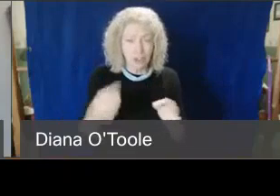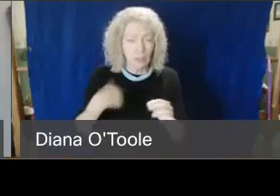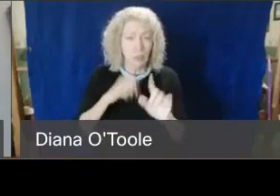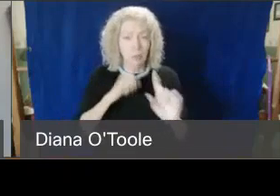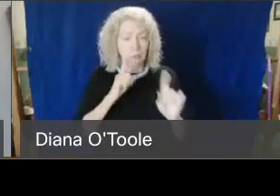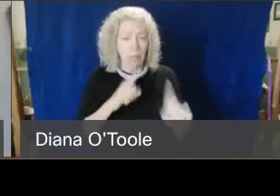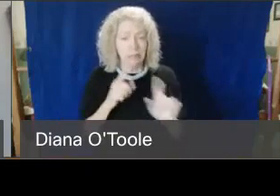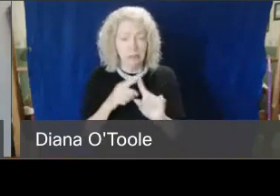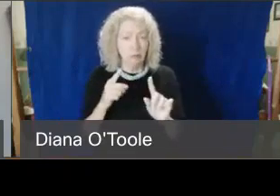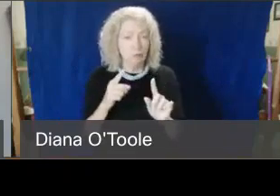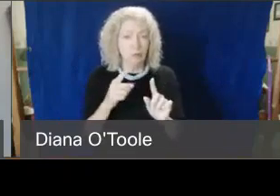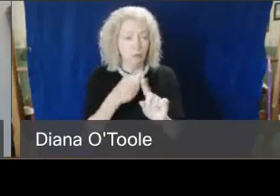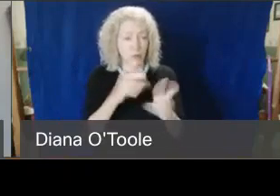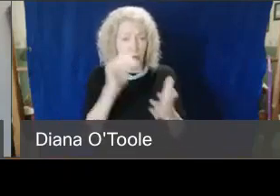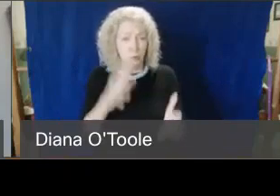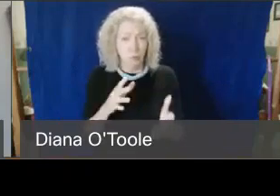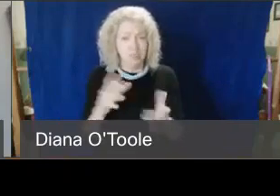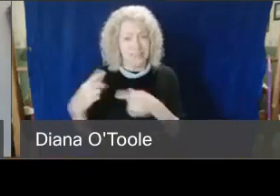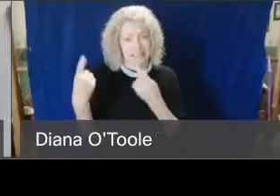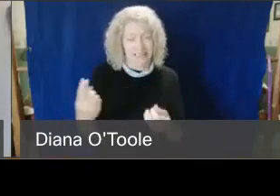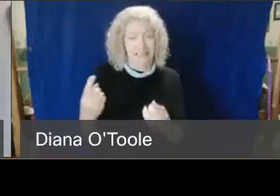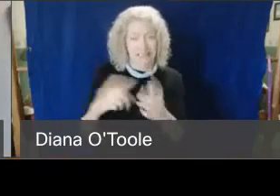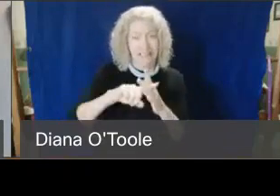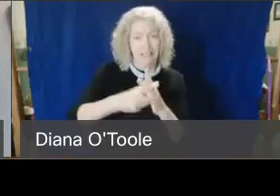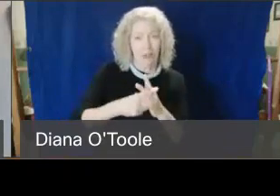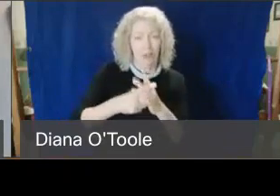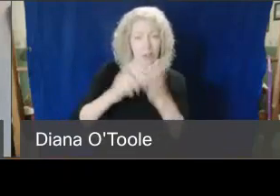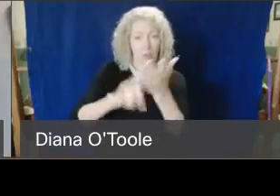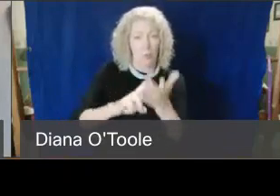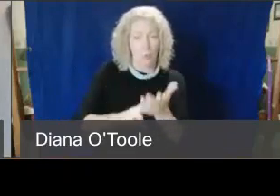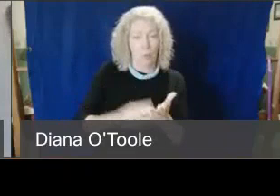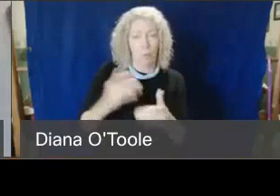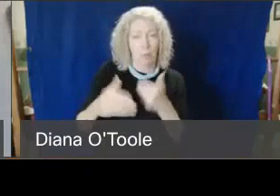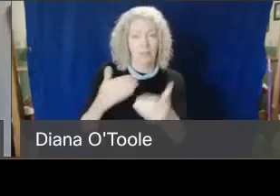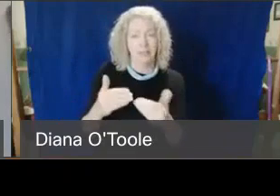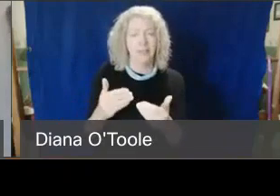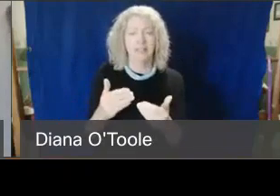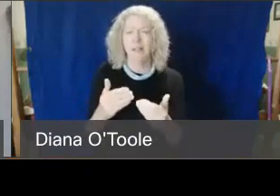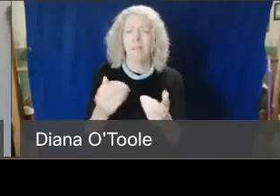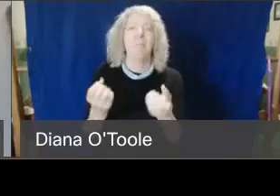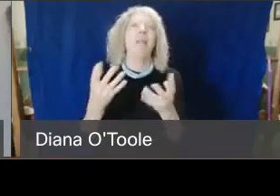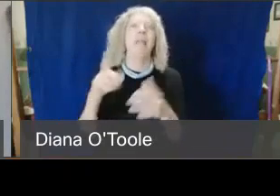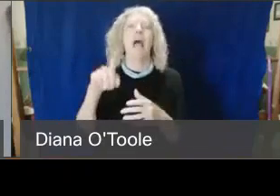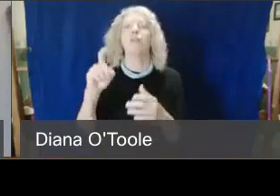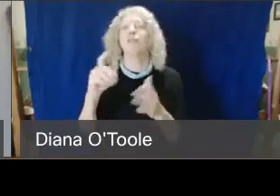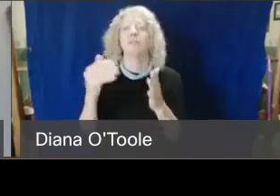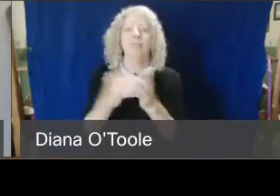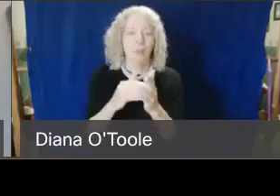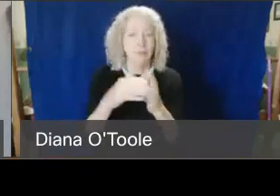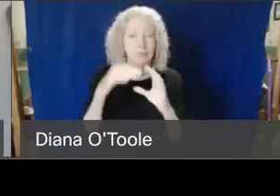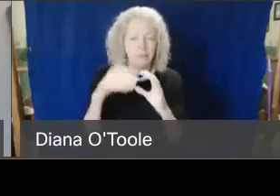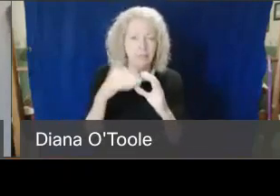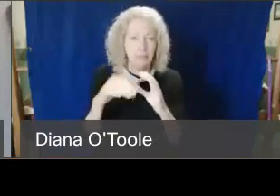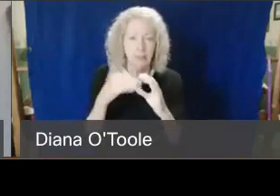since we started fall enrollment processes, hundreds of thousands of emails, I think